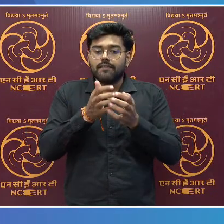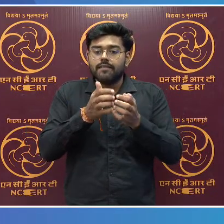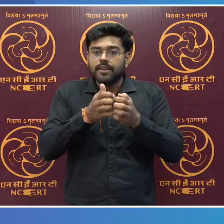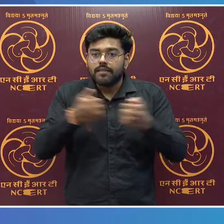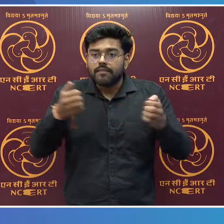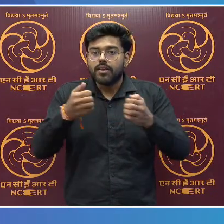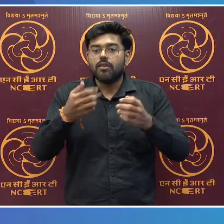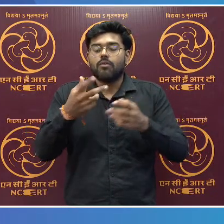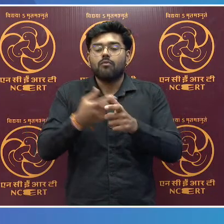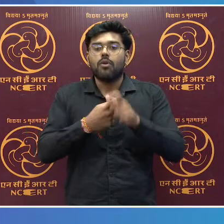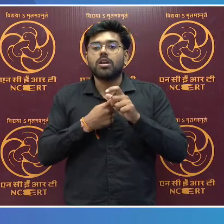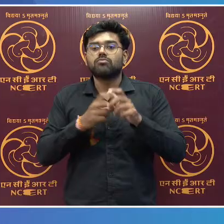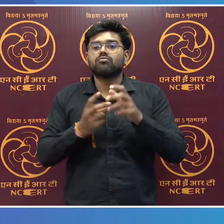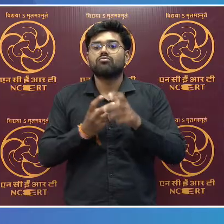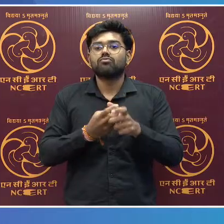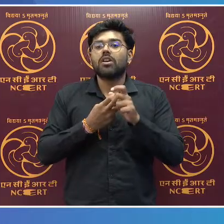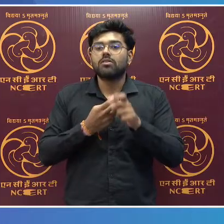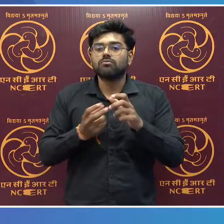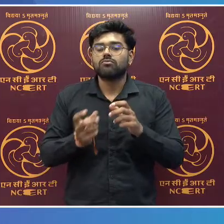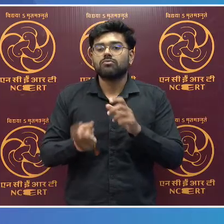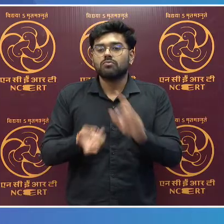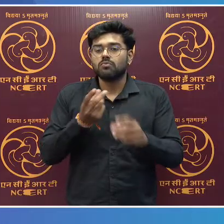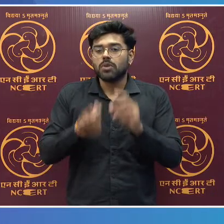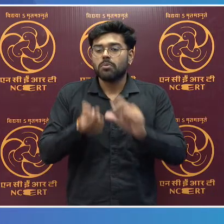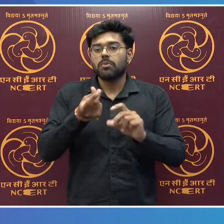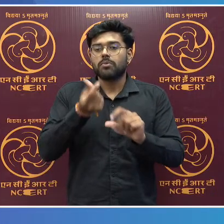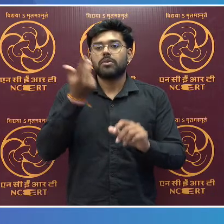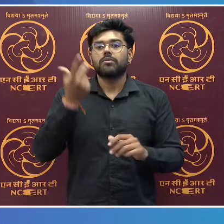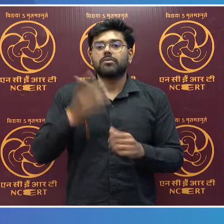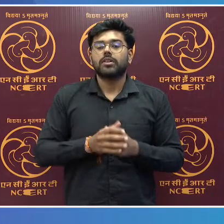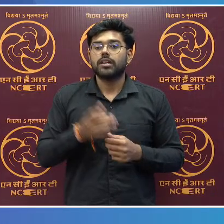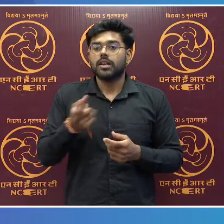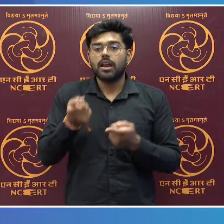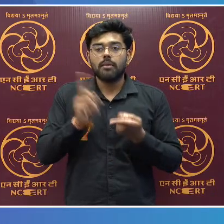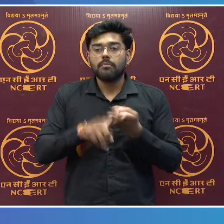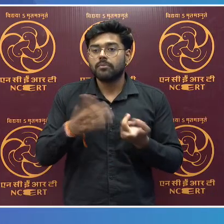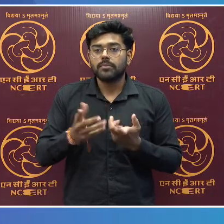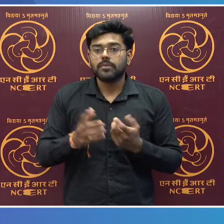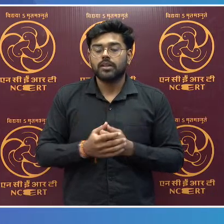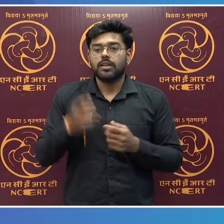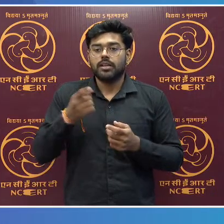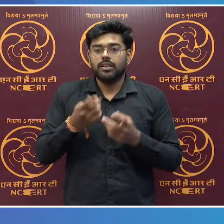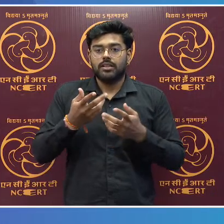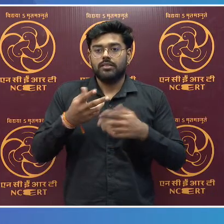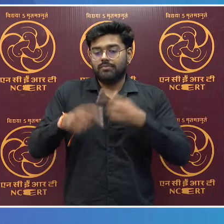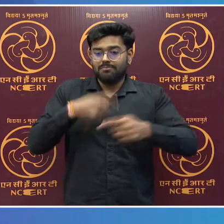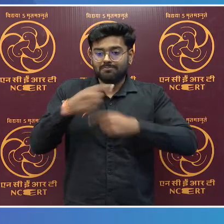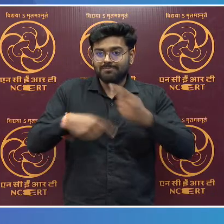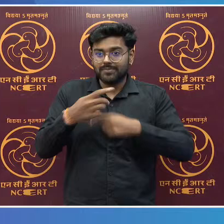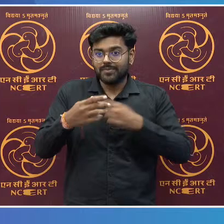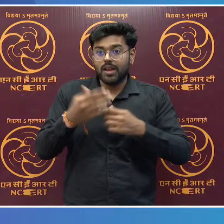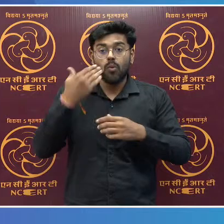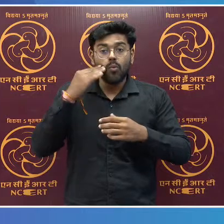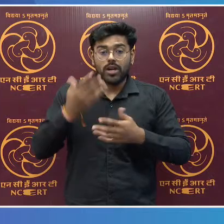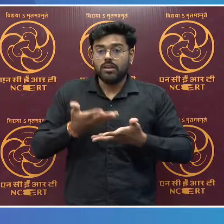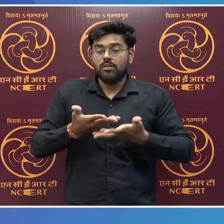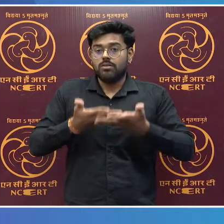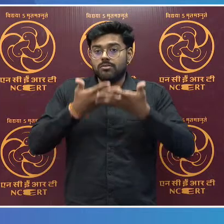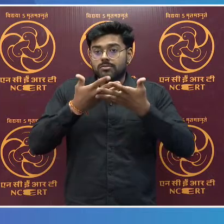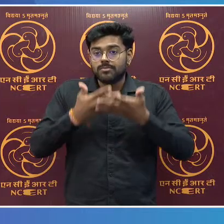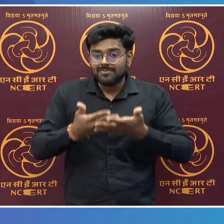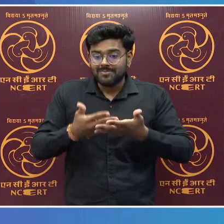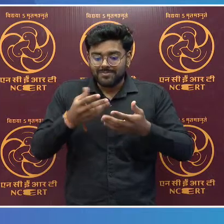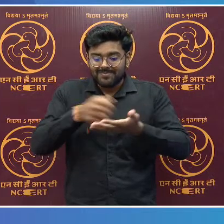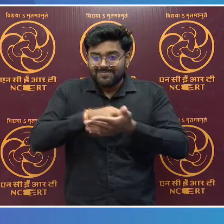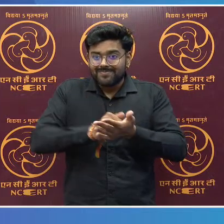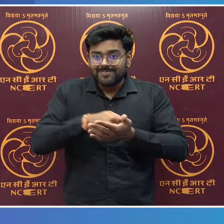rapidly. When it is dividing, it is undergoing, it is even doing respiration, and when it is respiring, it